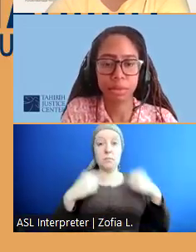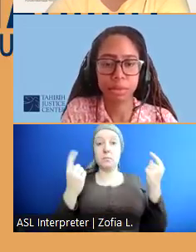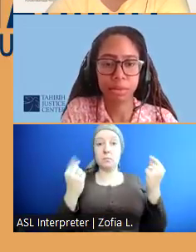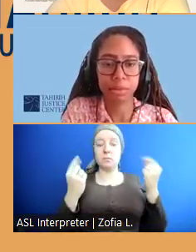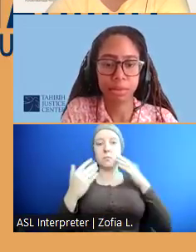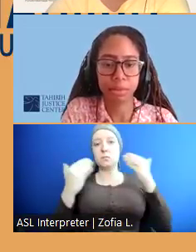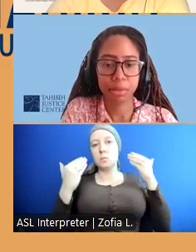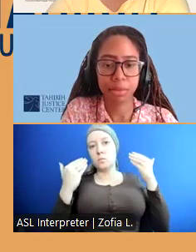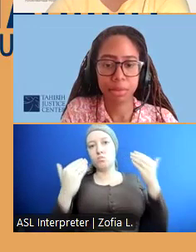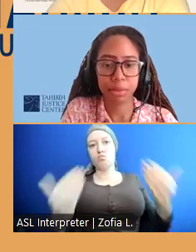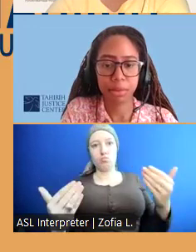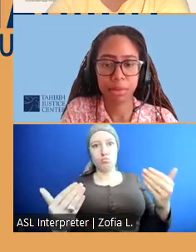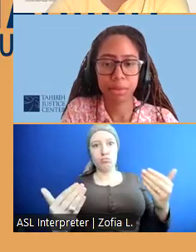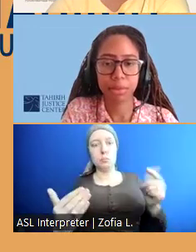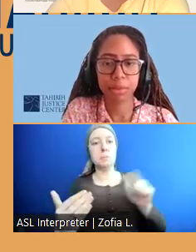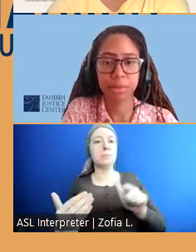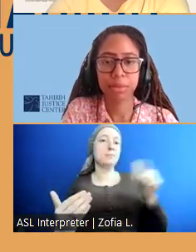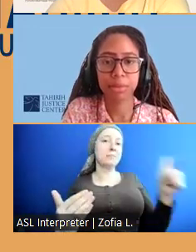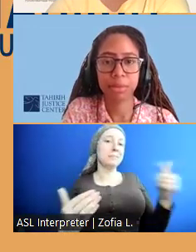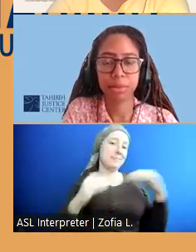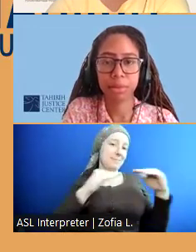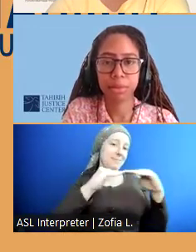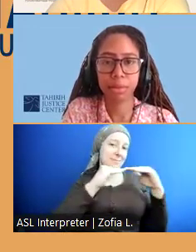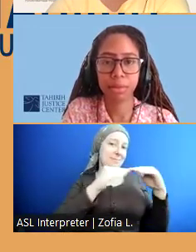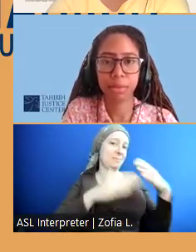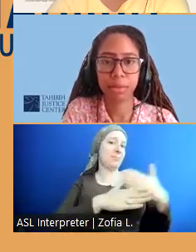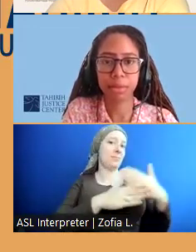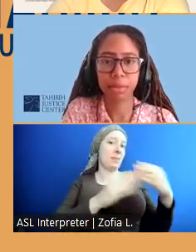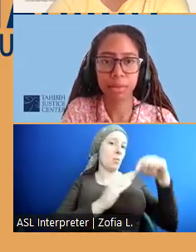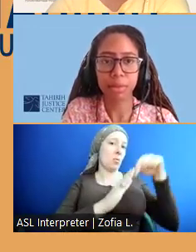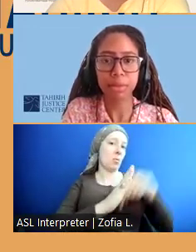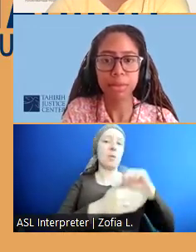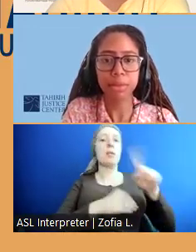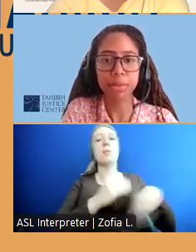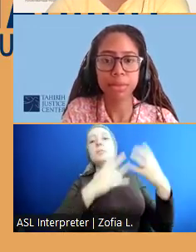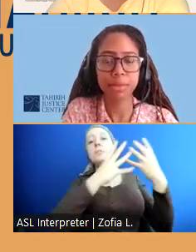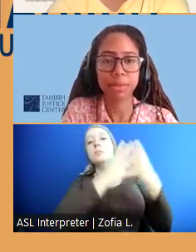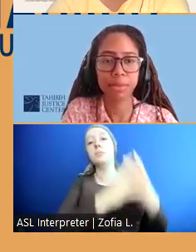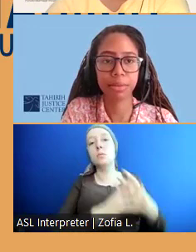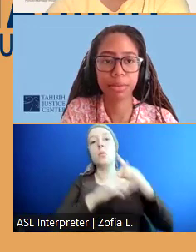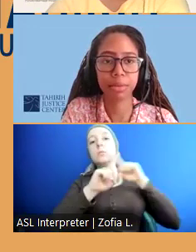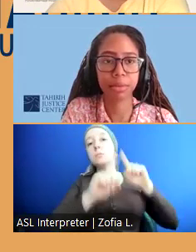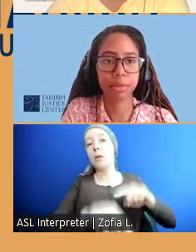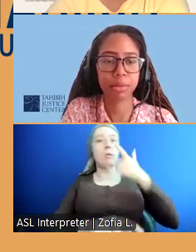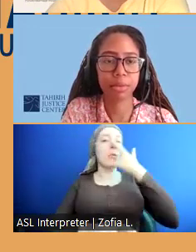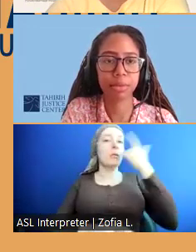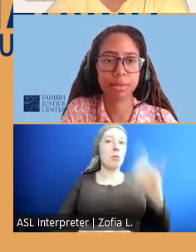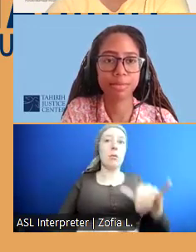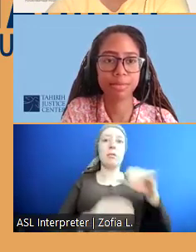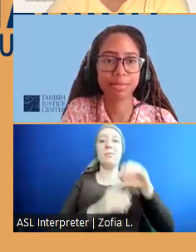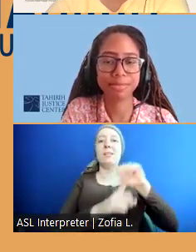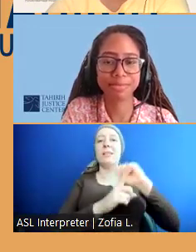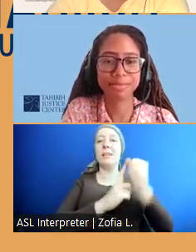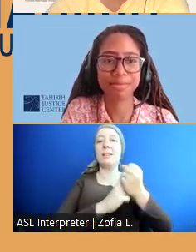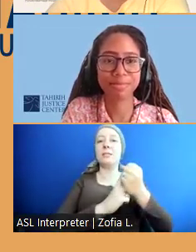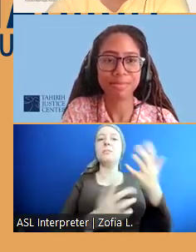to my colleague to share more about what screening and responding looks like and case dynamics. Brianna, I'll pass